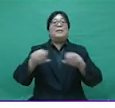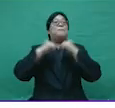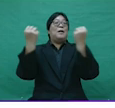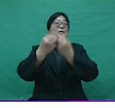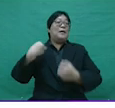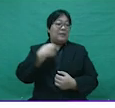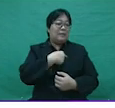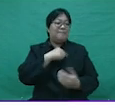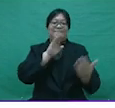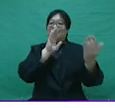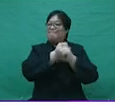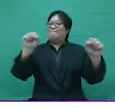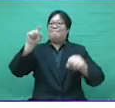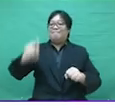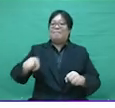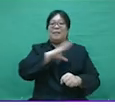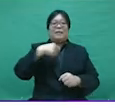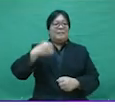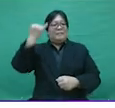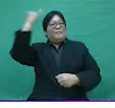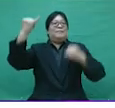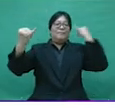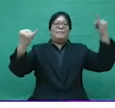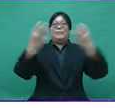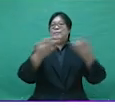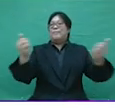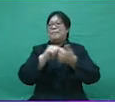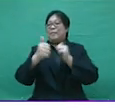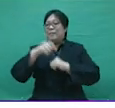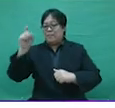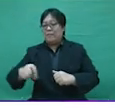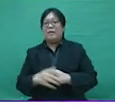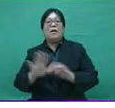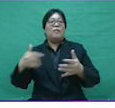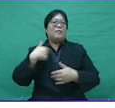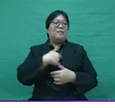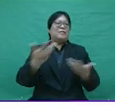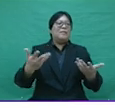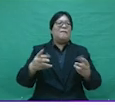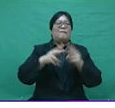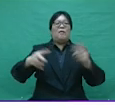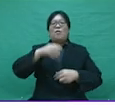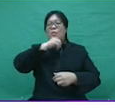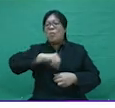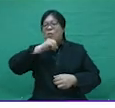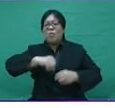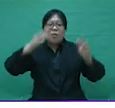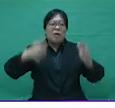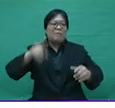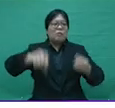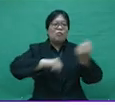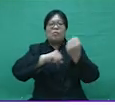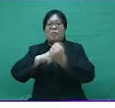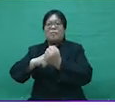our societies for that and need to look for solutions how we will look for the very old people who